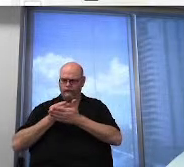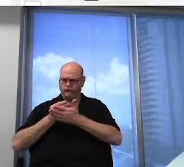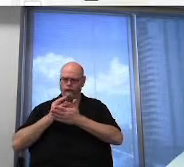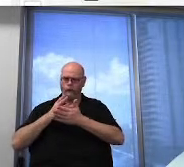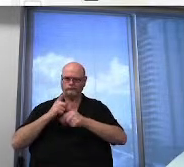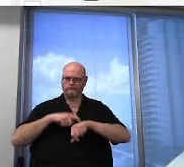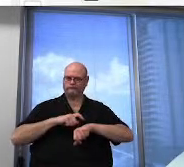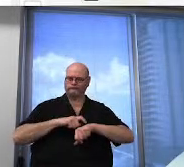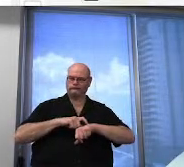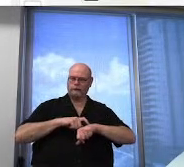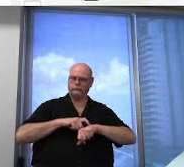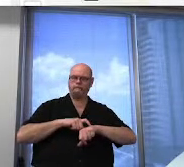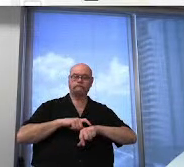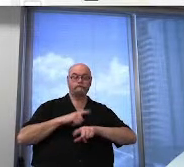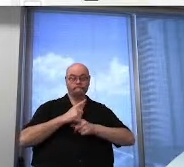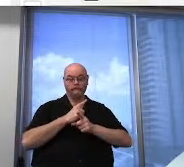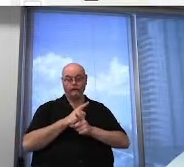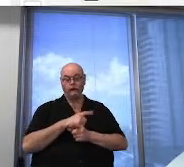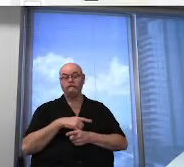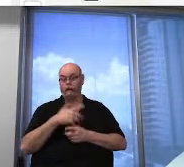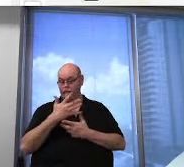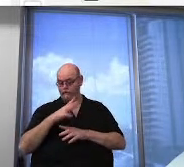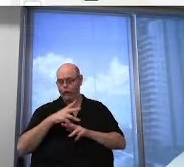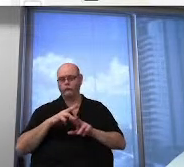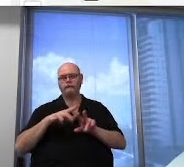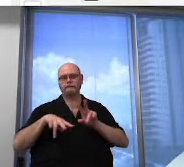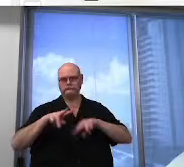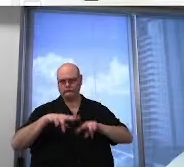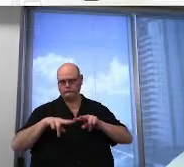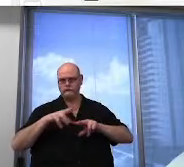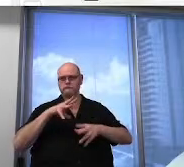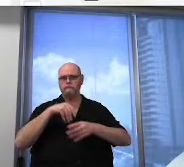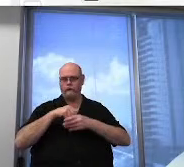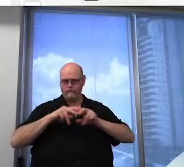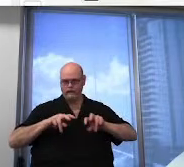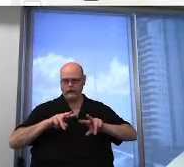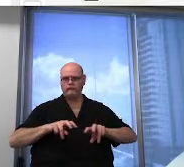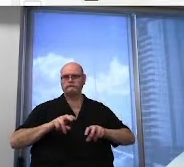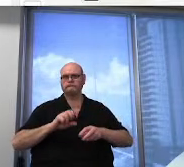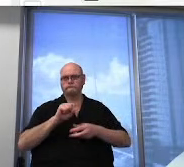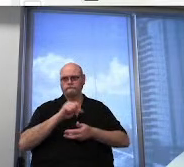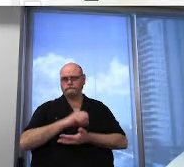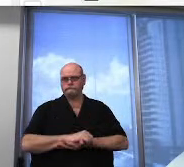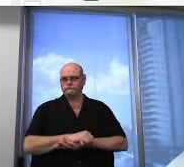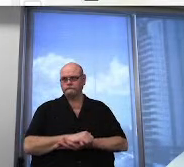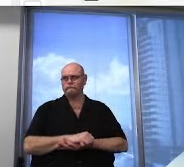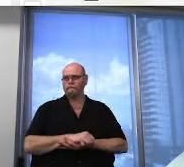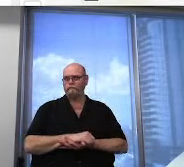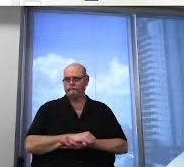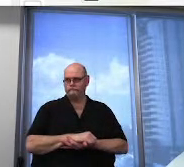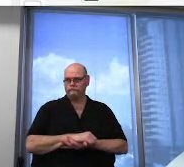timing question? That is correct. And so you've done that assessment as well. And it's part of the analysis.